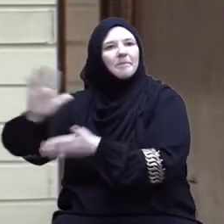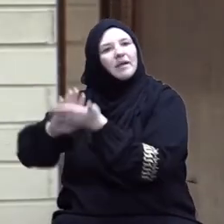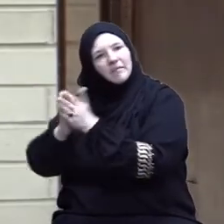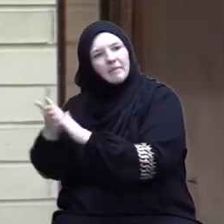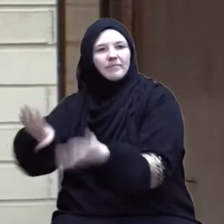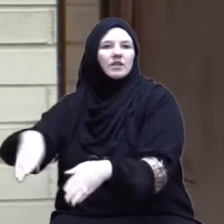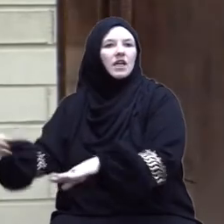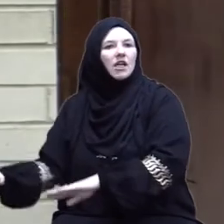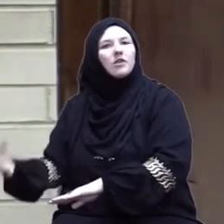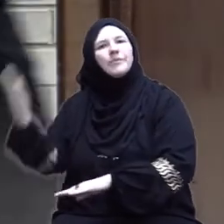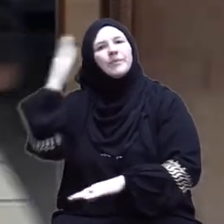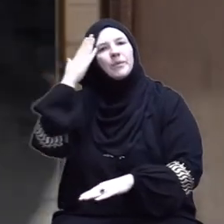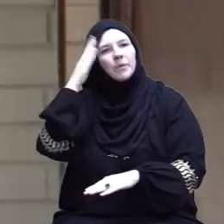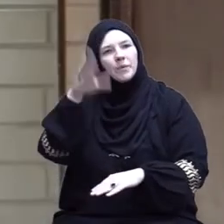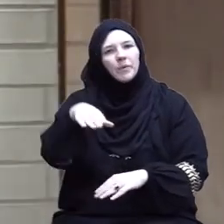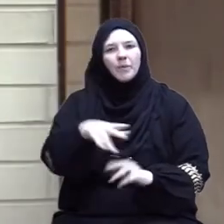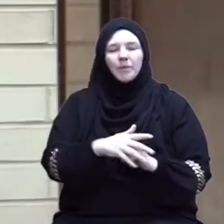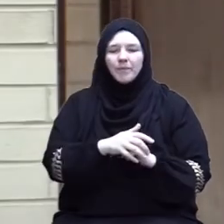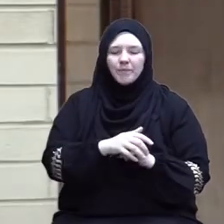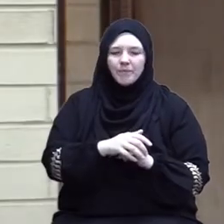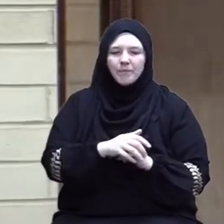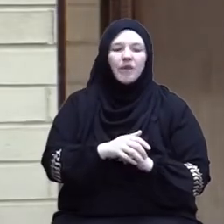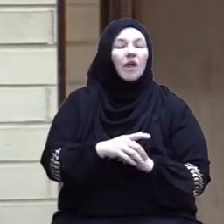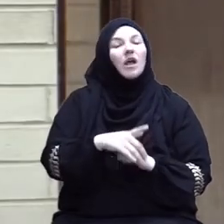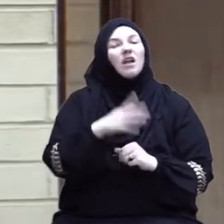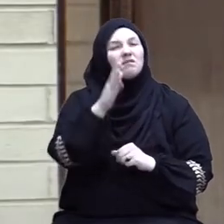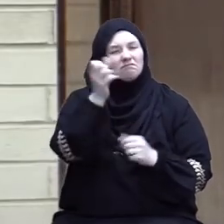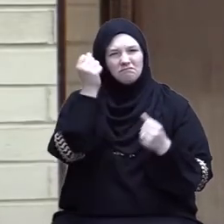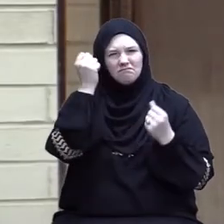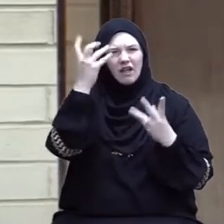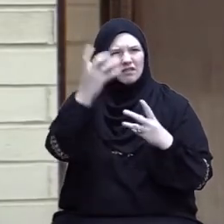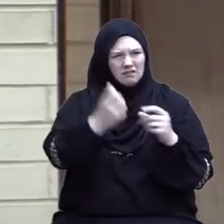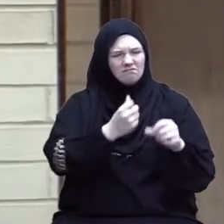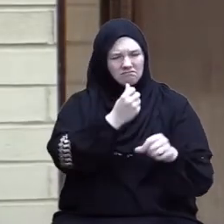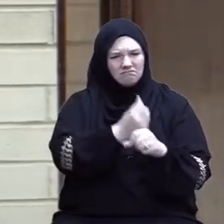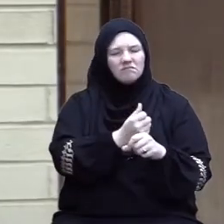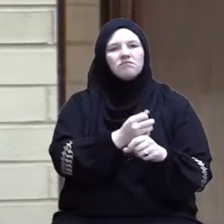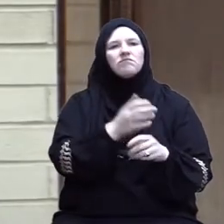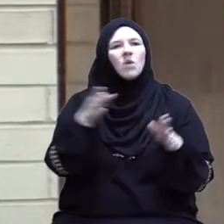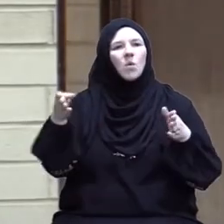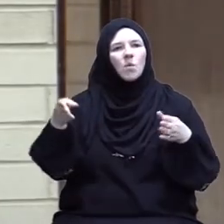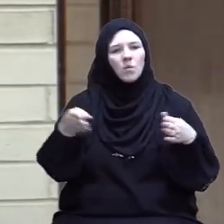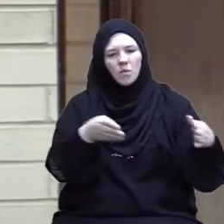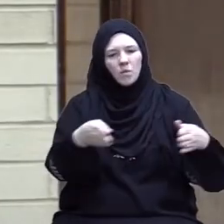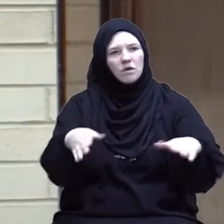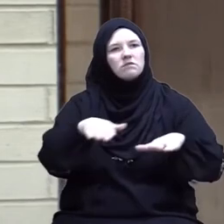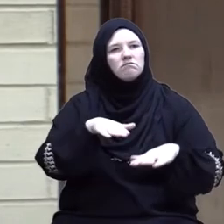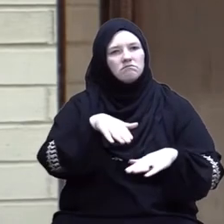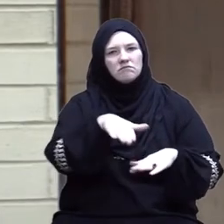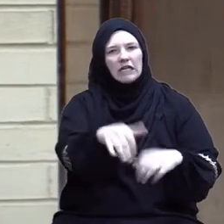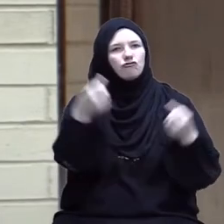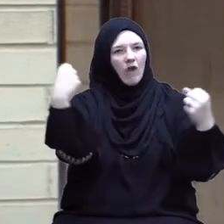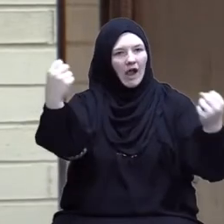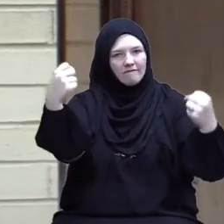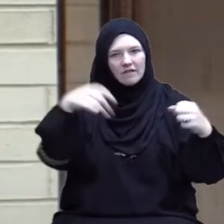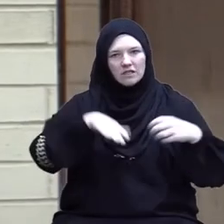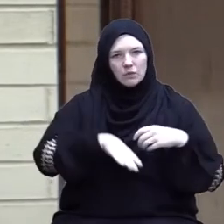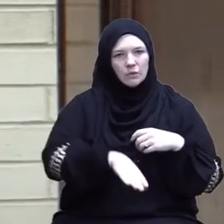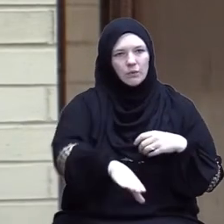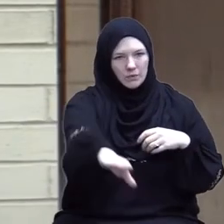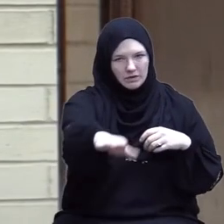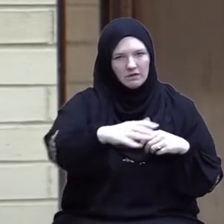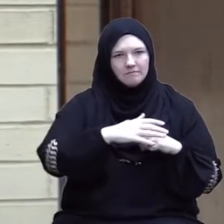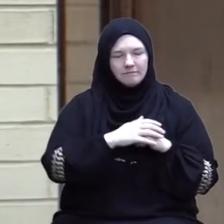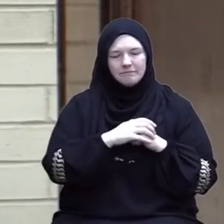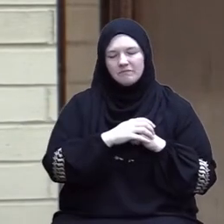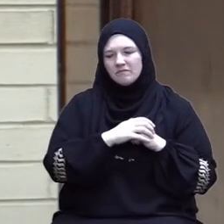You know, when you don't travel a route for a long time, some people live with us here